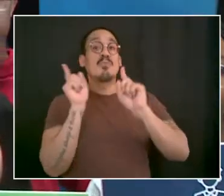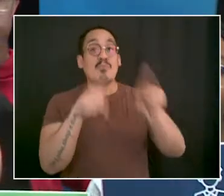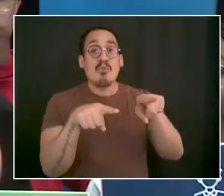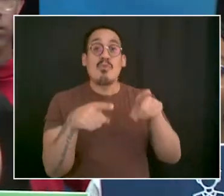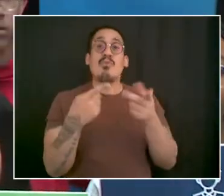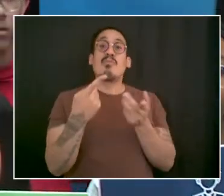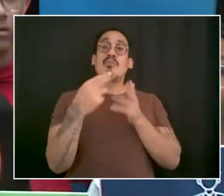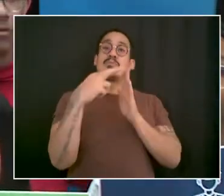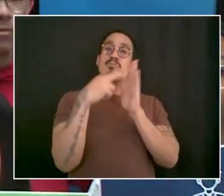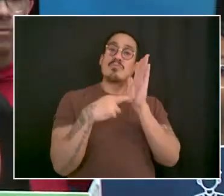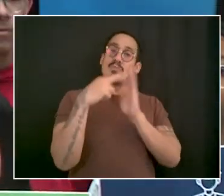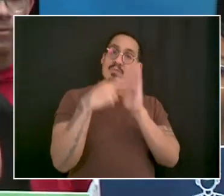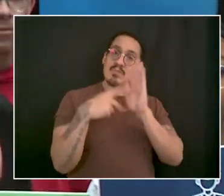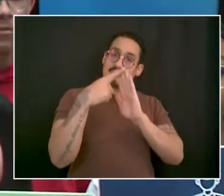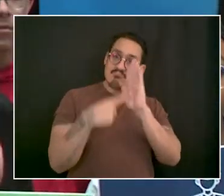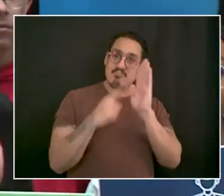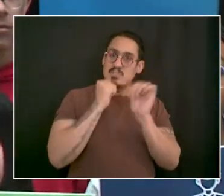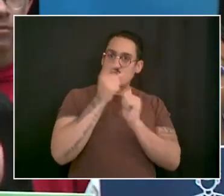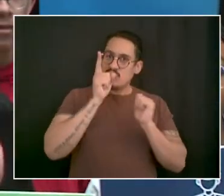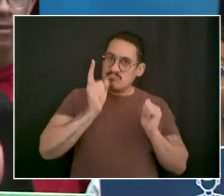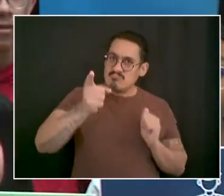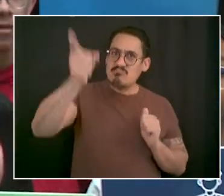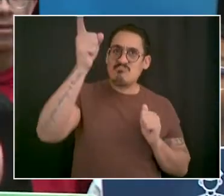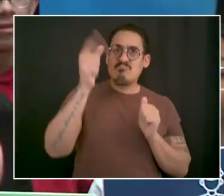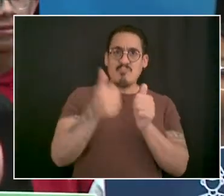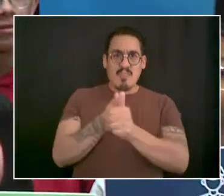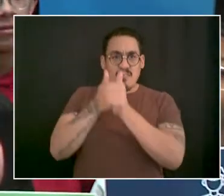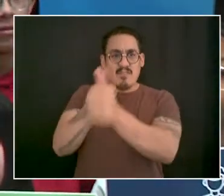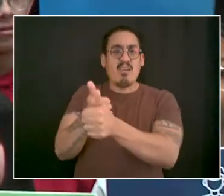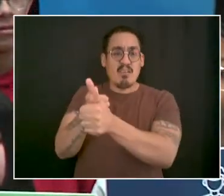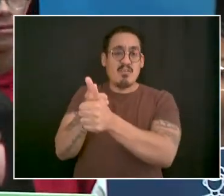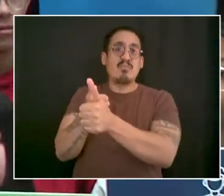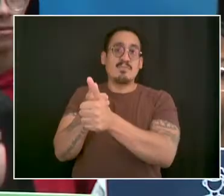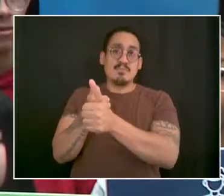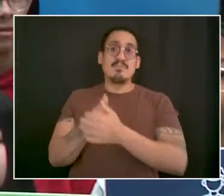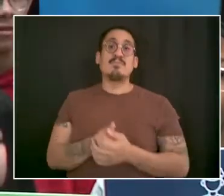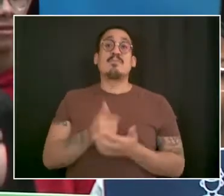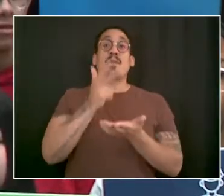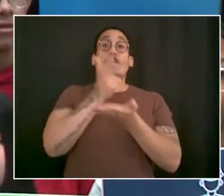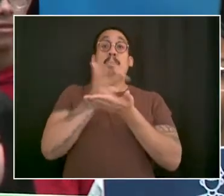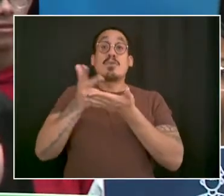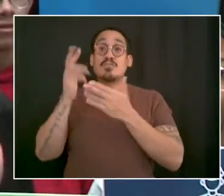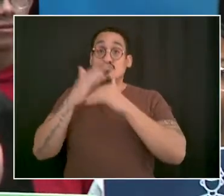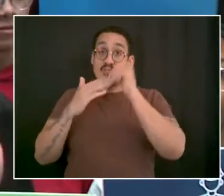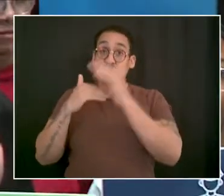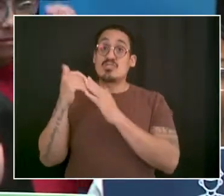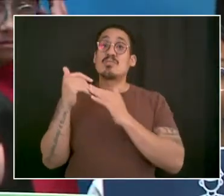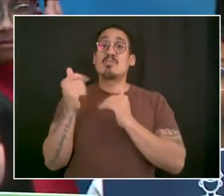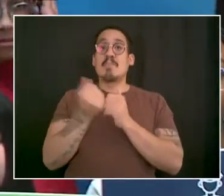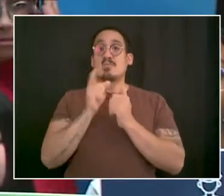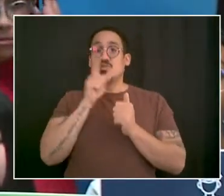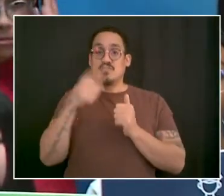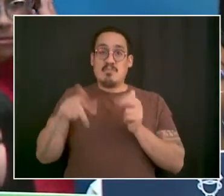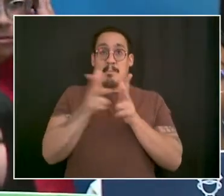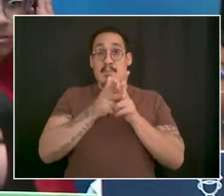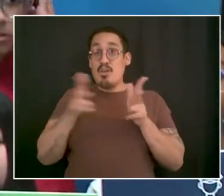to parking structure. We're giving you the help you need, Jimmy, so to make sure we keep this city safe. A great educational system, quality child